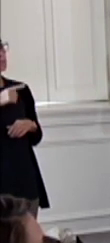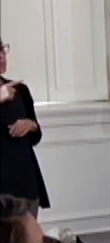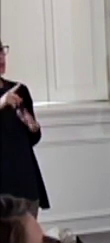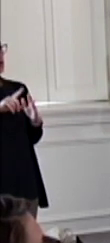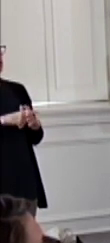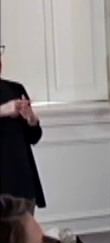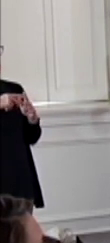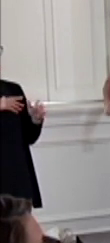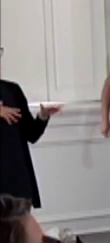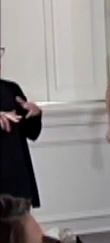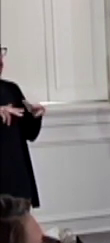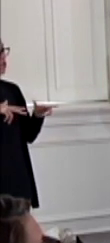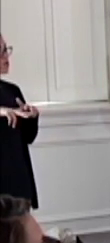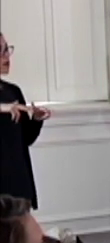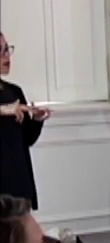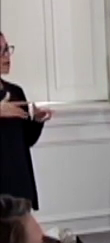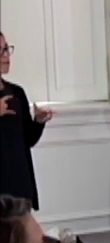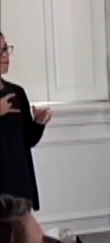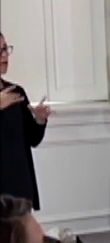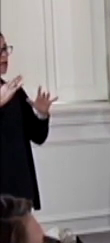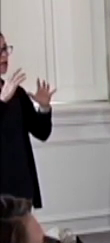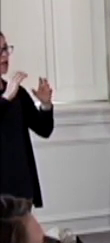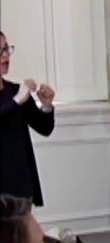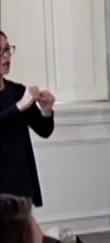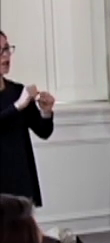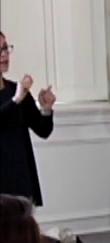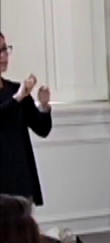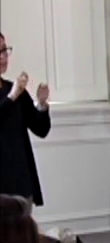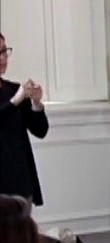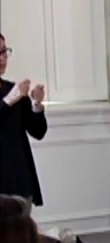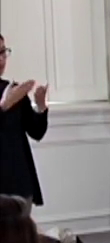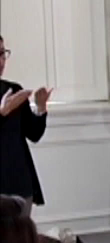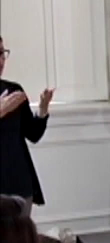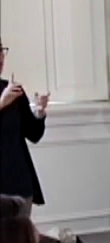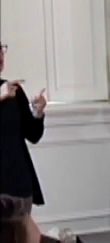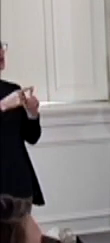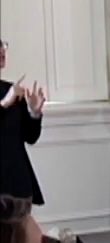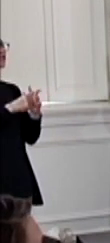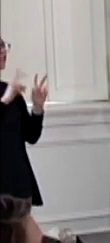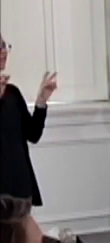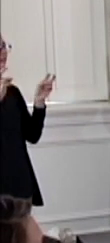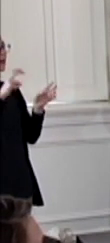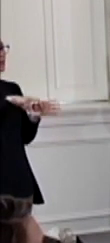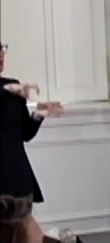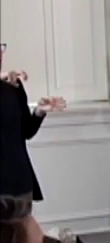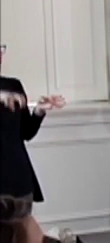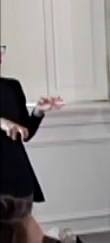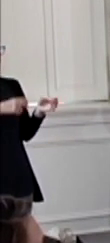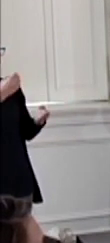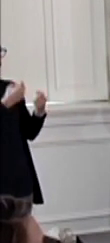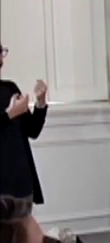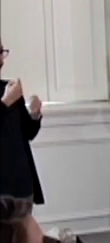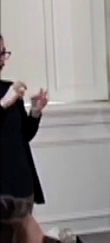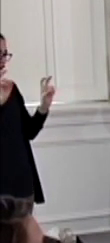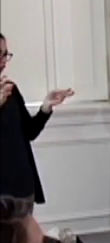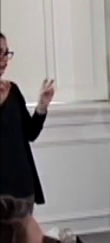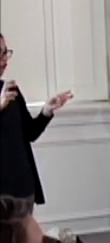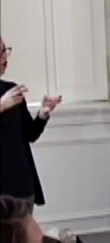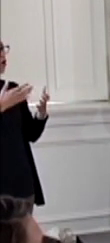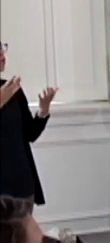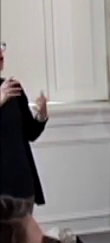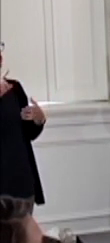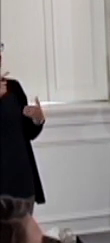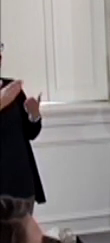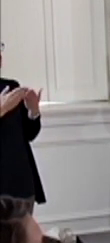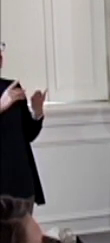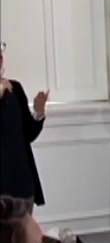walking around and were drawn to certain things. Once you began to get out of your car, so to speak, or your carriage, what was the thing that